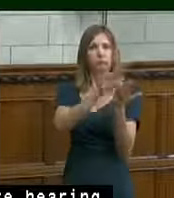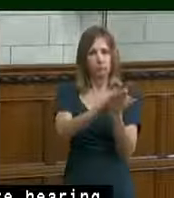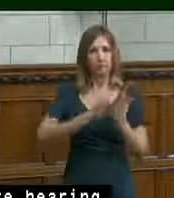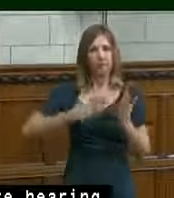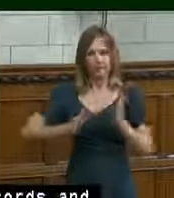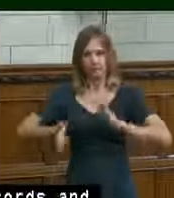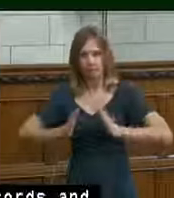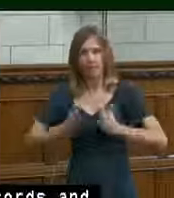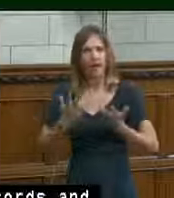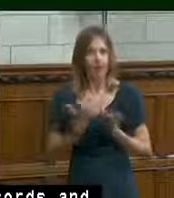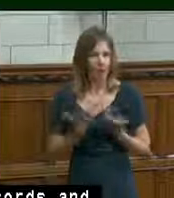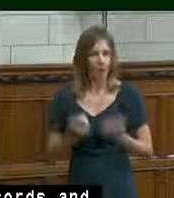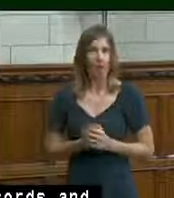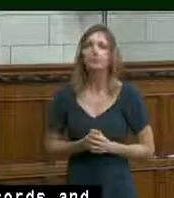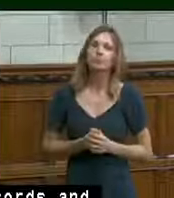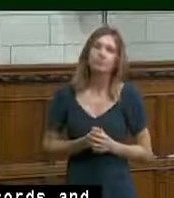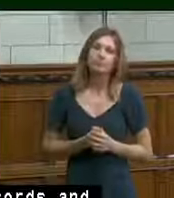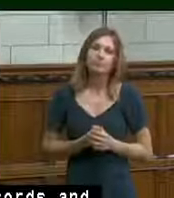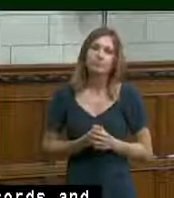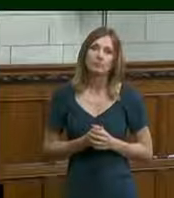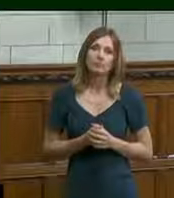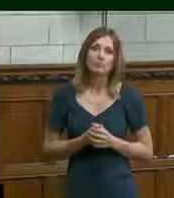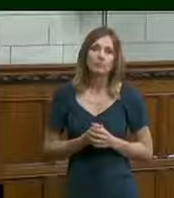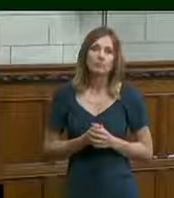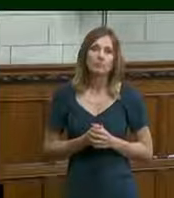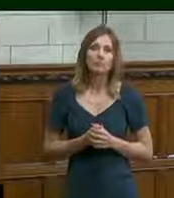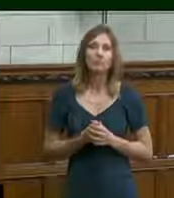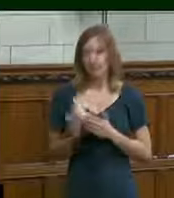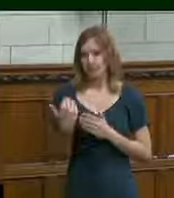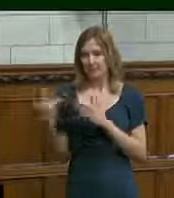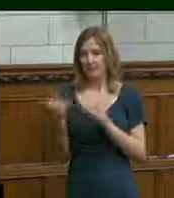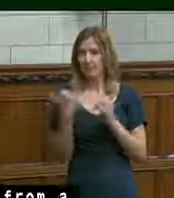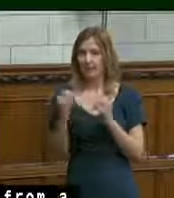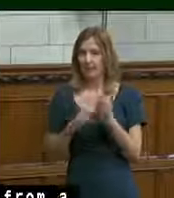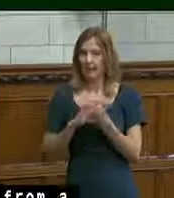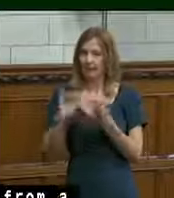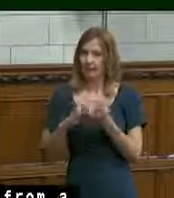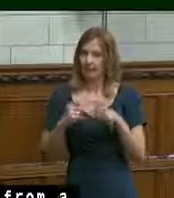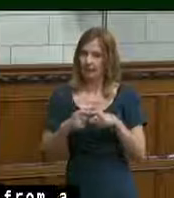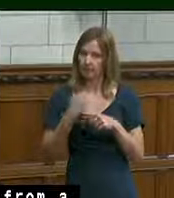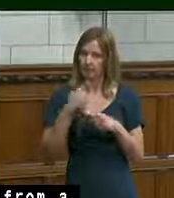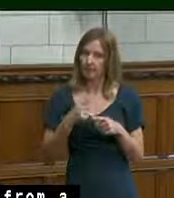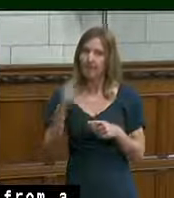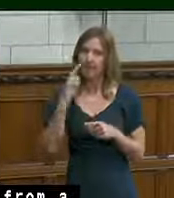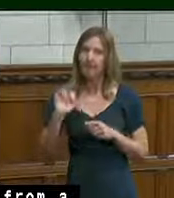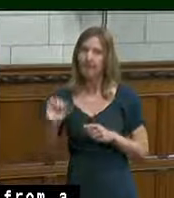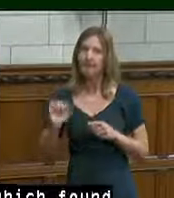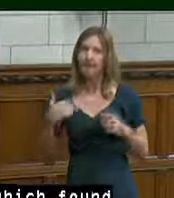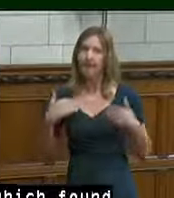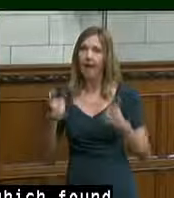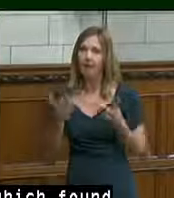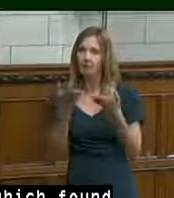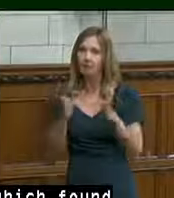recent NHS England study which found that deaf people's health is poorer than that of the general population, with